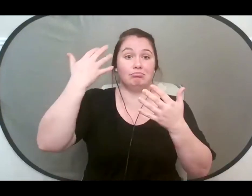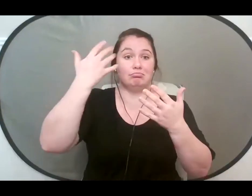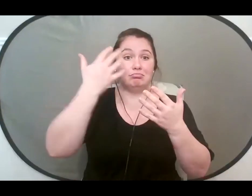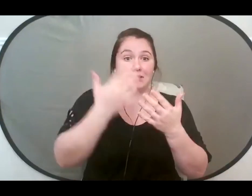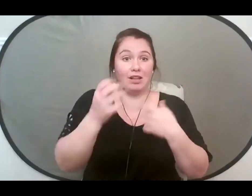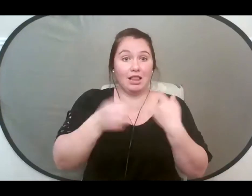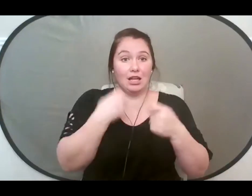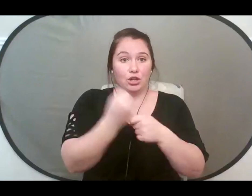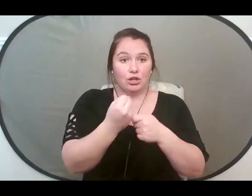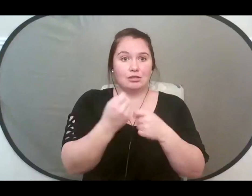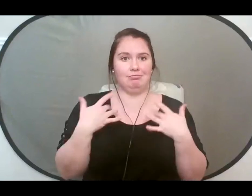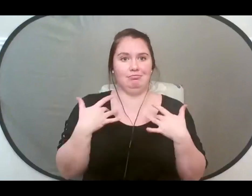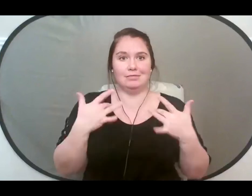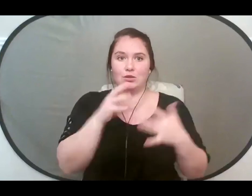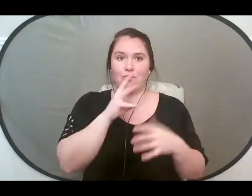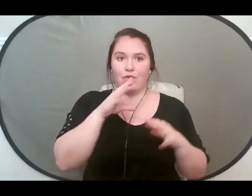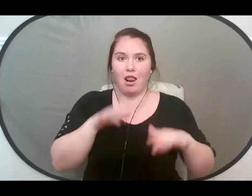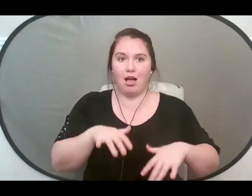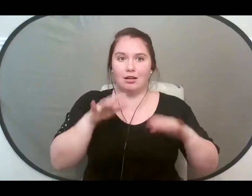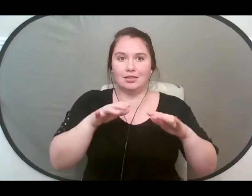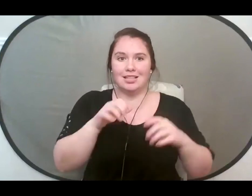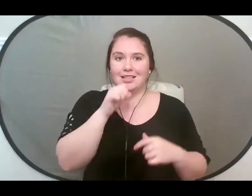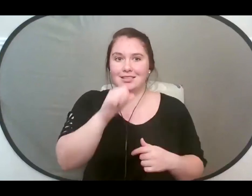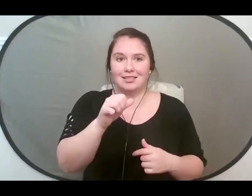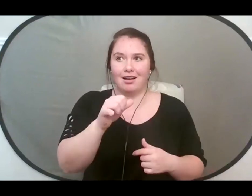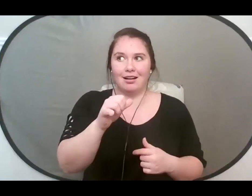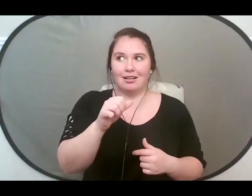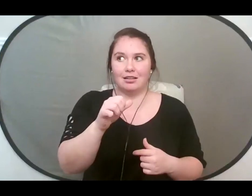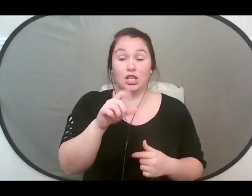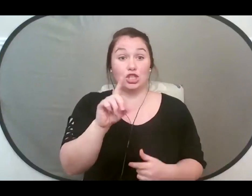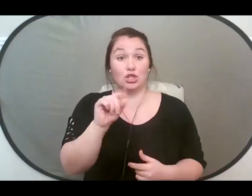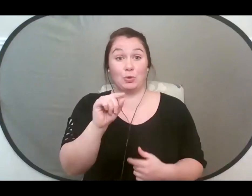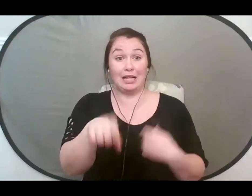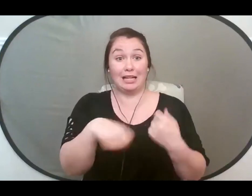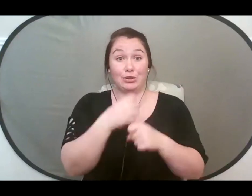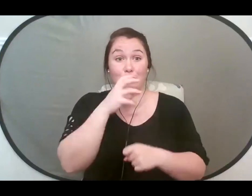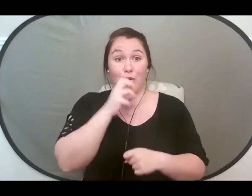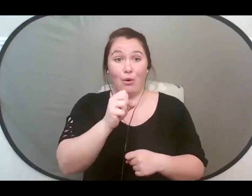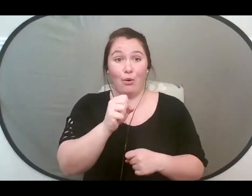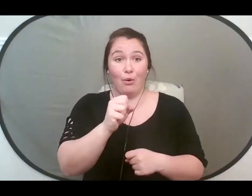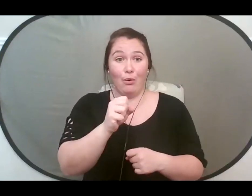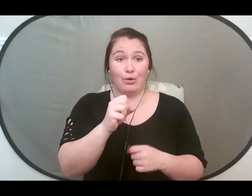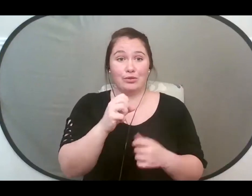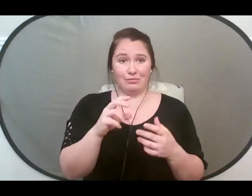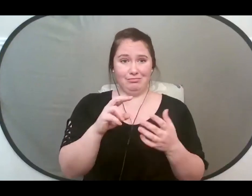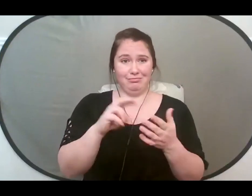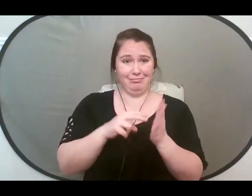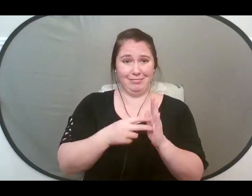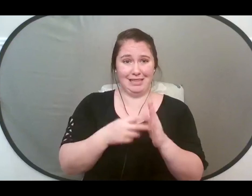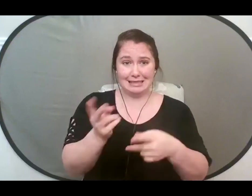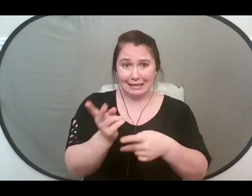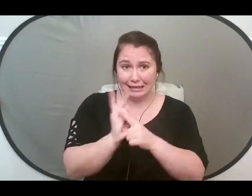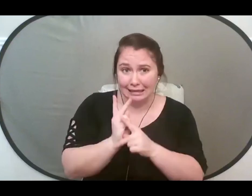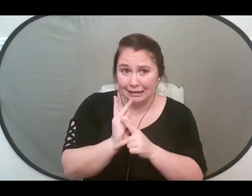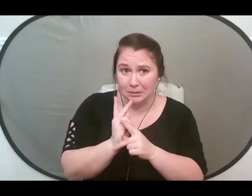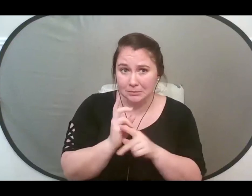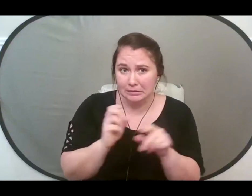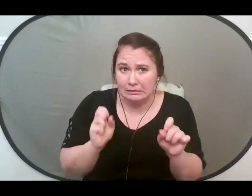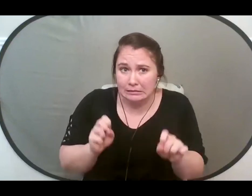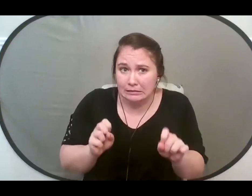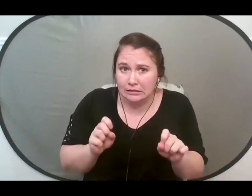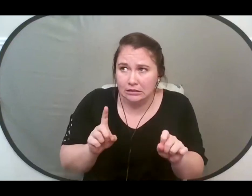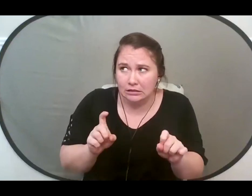old, and so it's not new. And so we did discuss a little bit about, is that worth maintaining potentially?